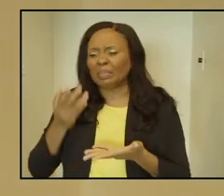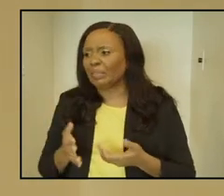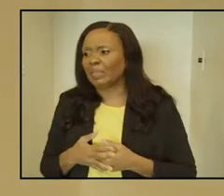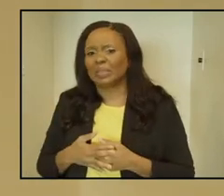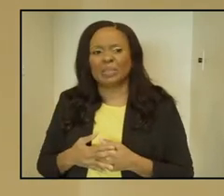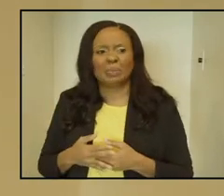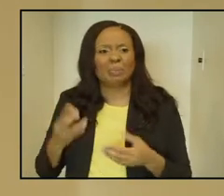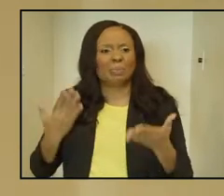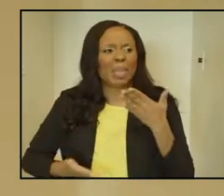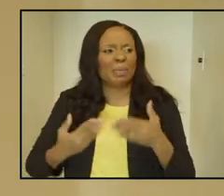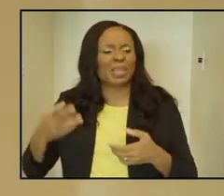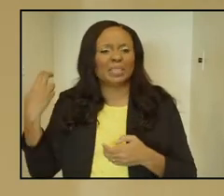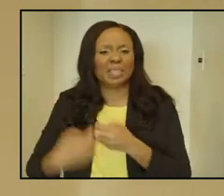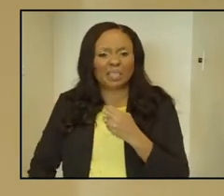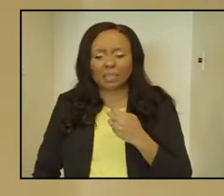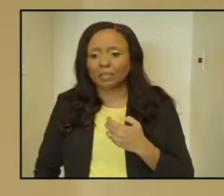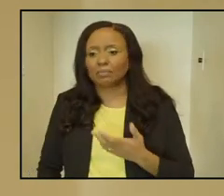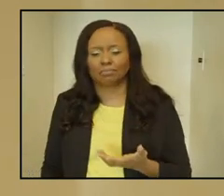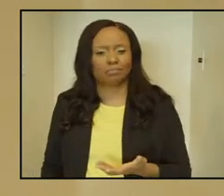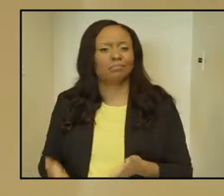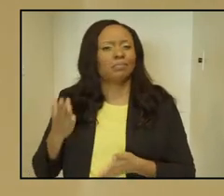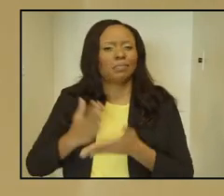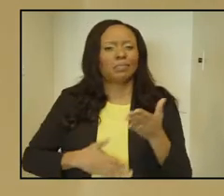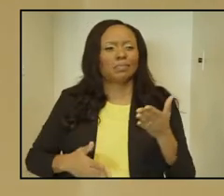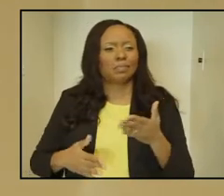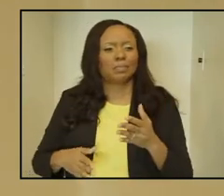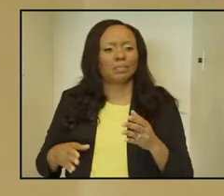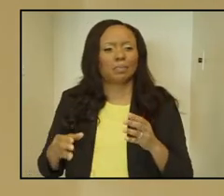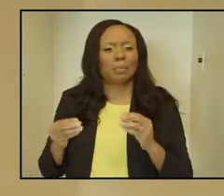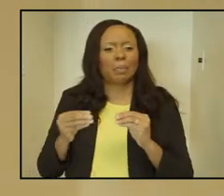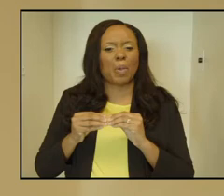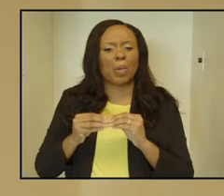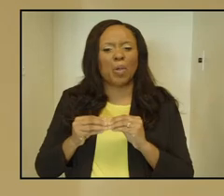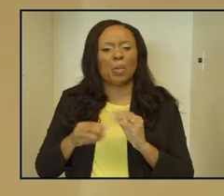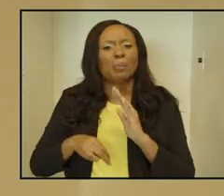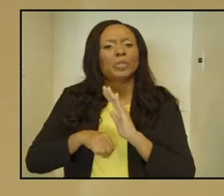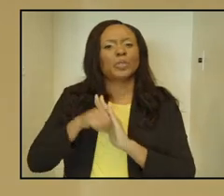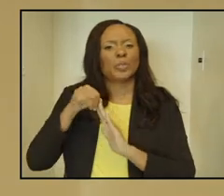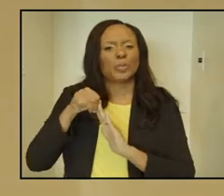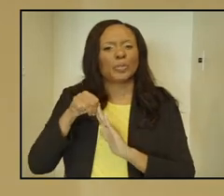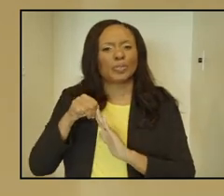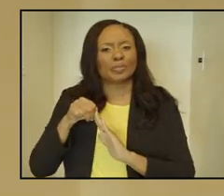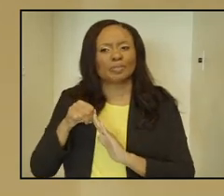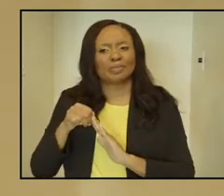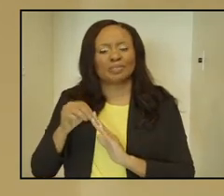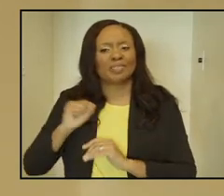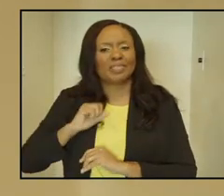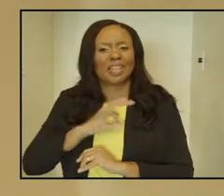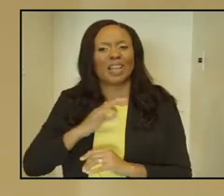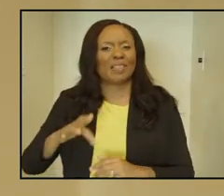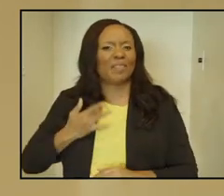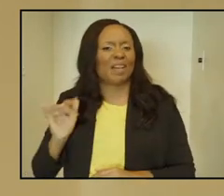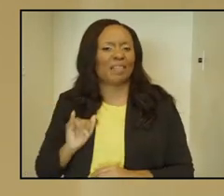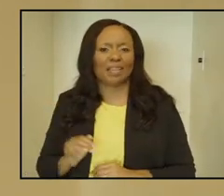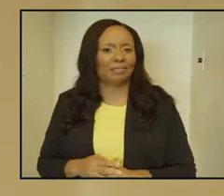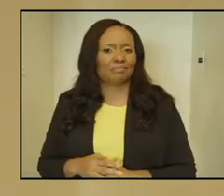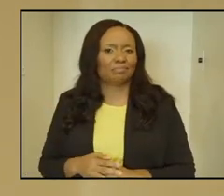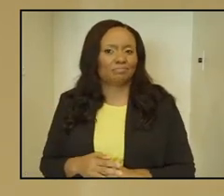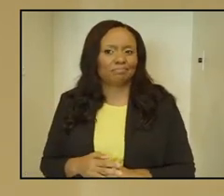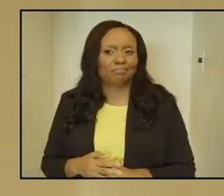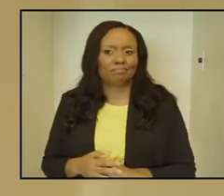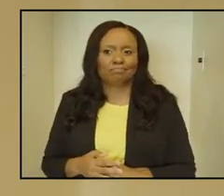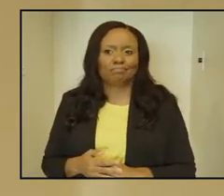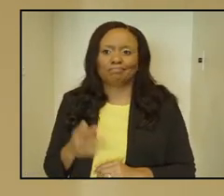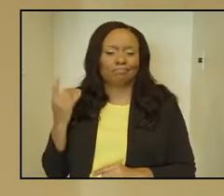workforce, when they were able to interface with and make contributions to the new system. In fact, we had the